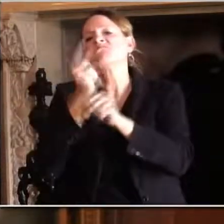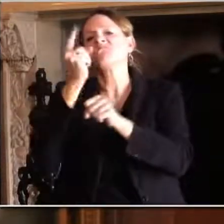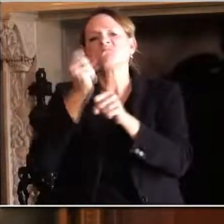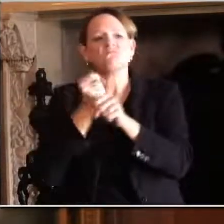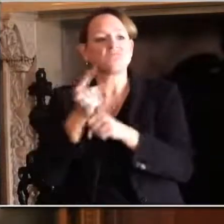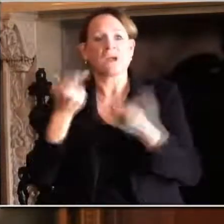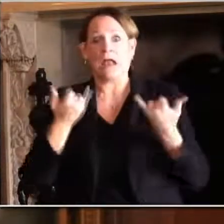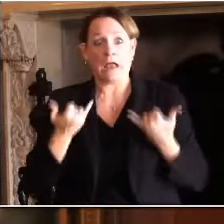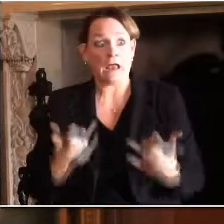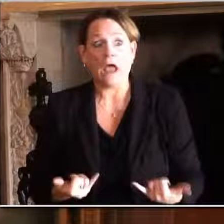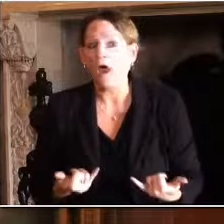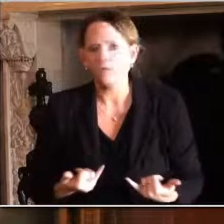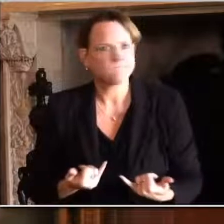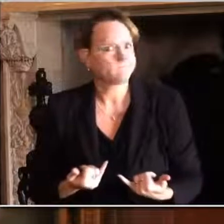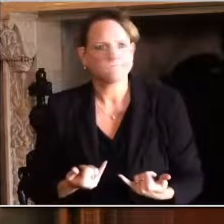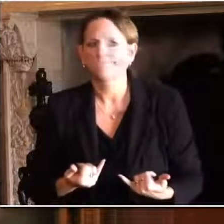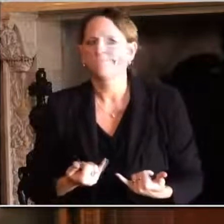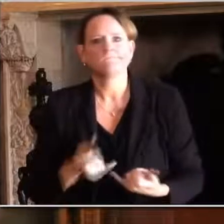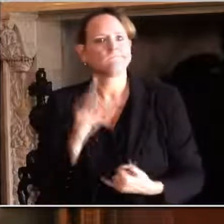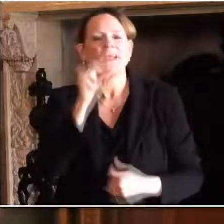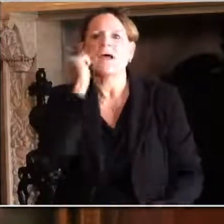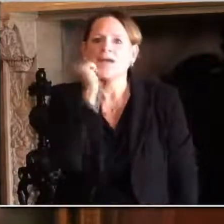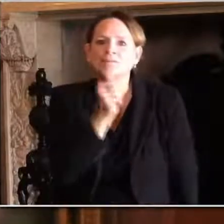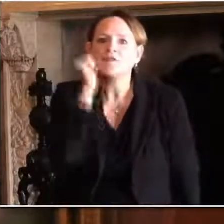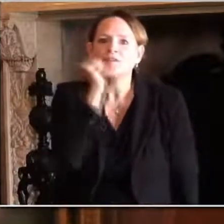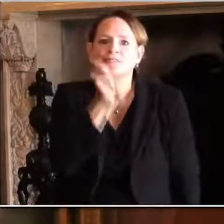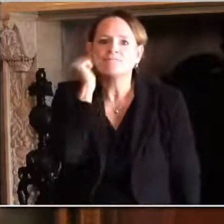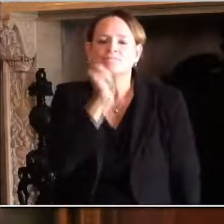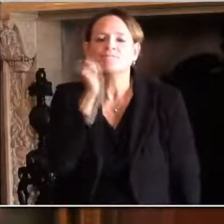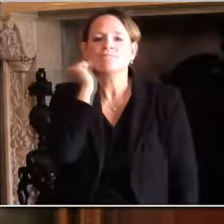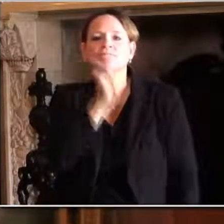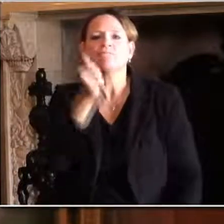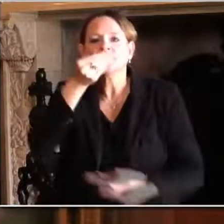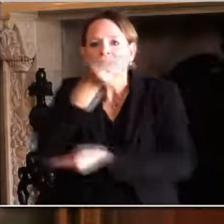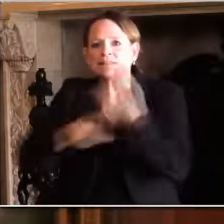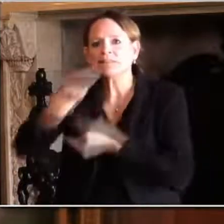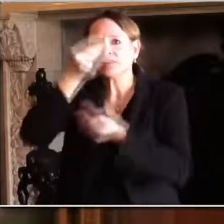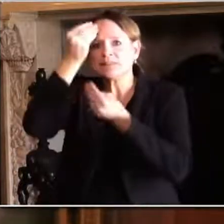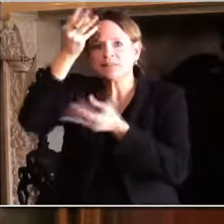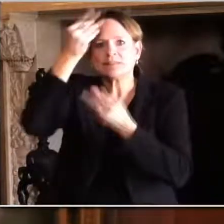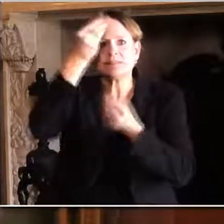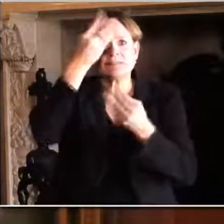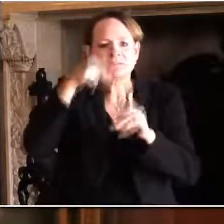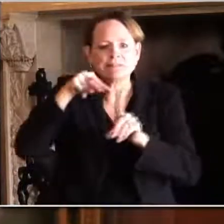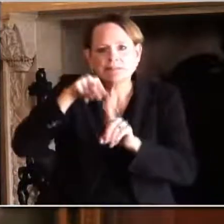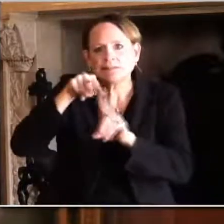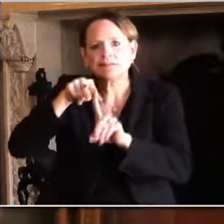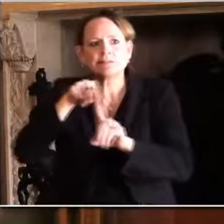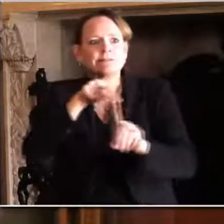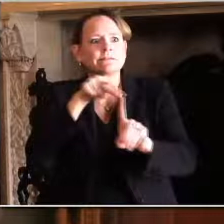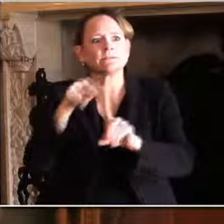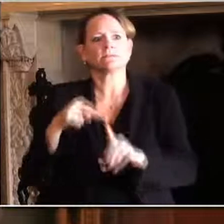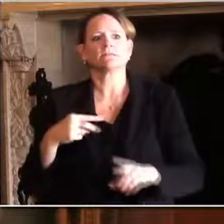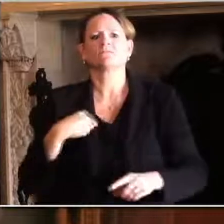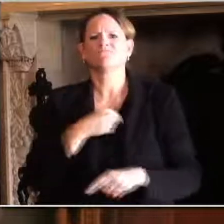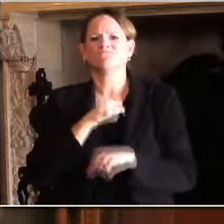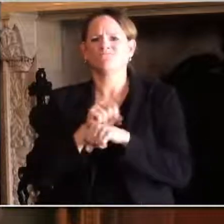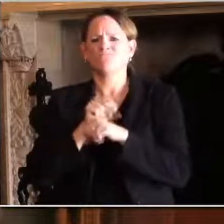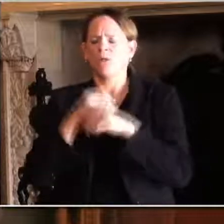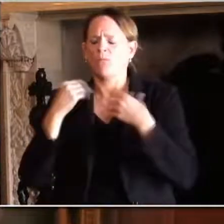that we're not, to make sure that there's not a lag that comes to these problems. So it was a massive effort, because this is such